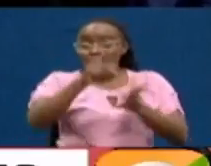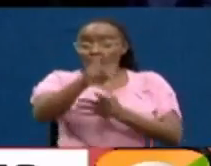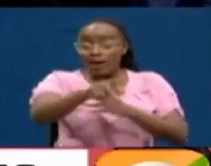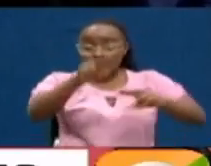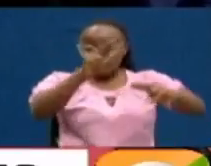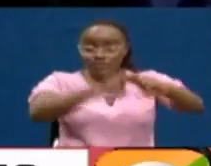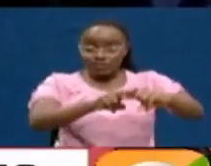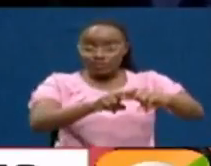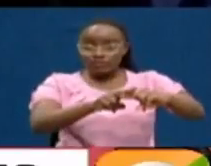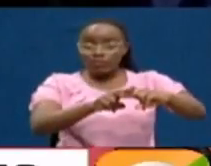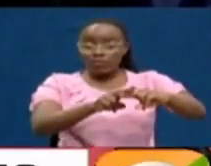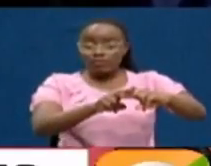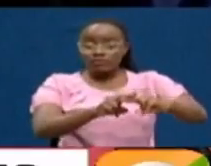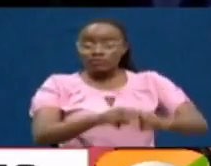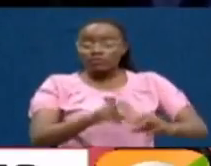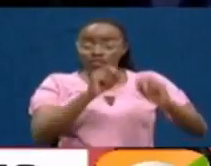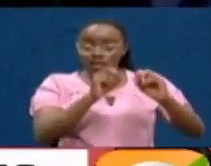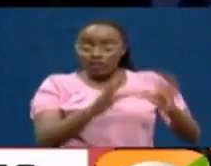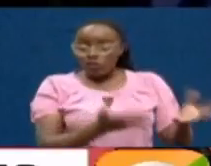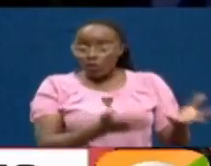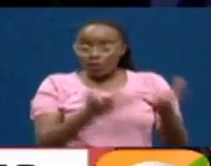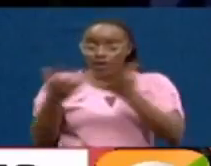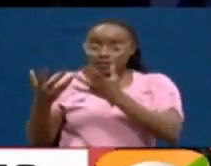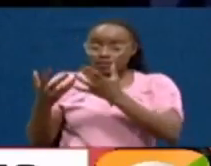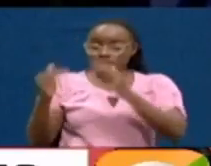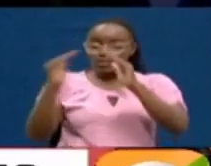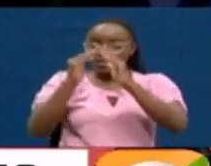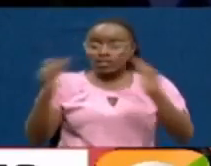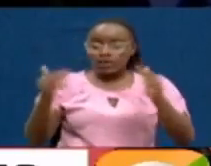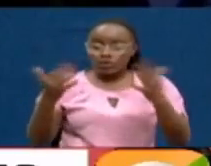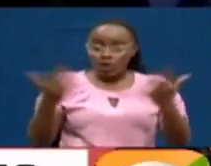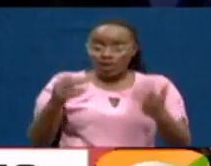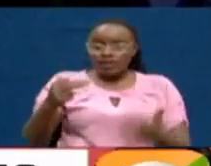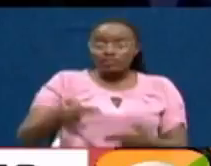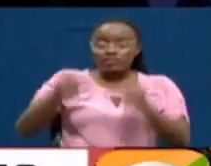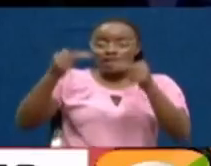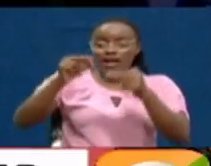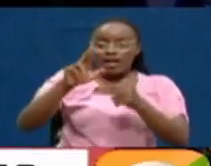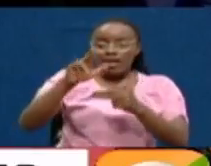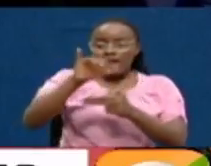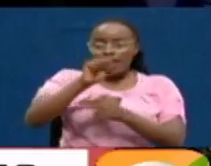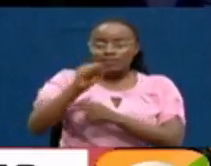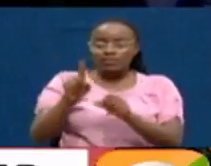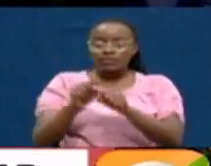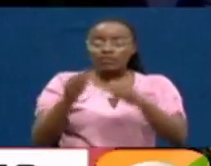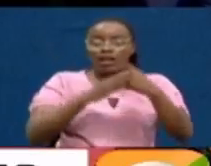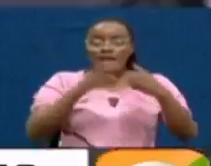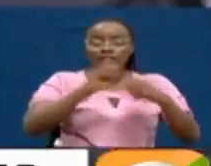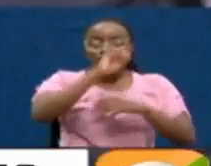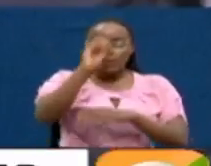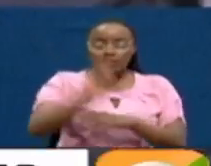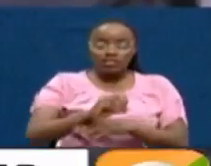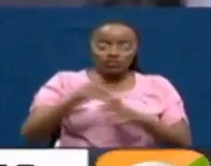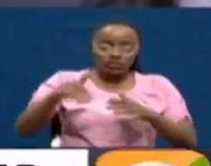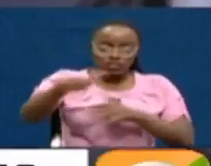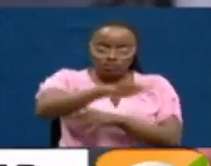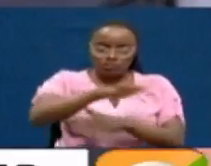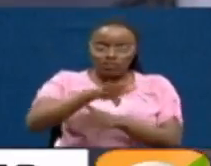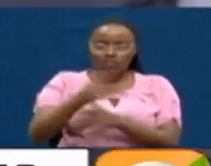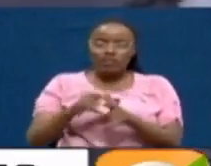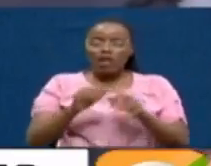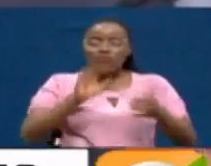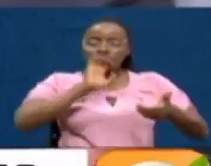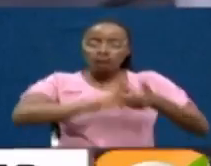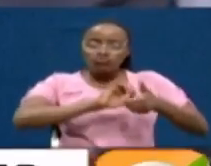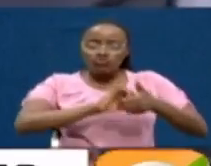seat. If you take that seat to a house in high-rise, all right, it occupies 90% of the space. It goes to